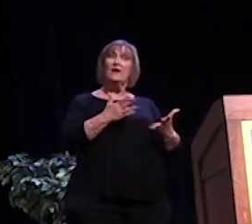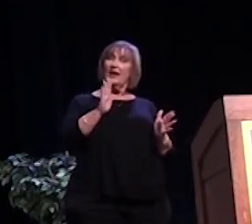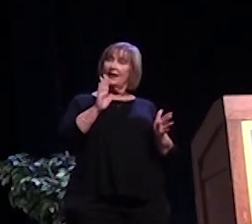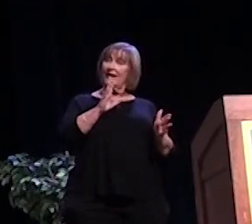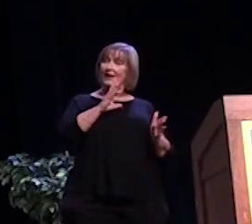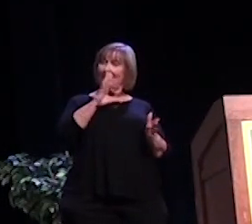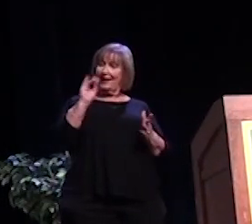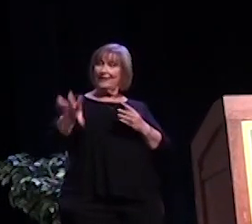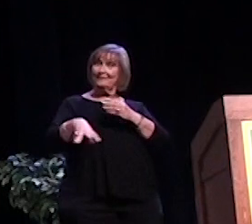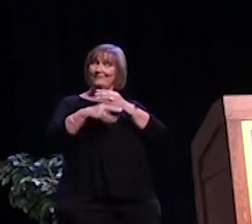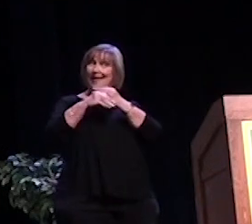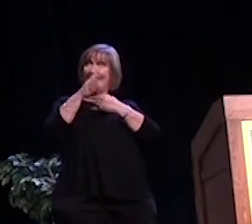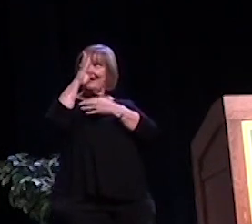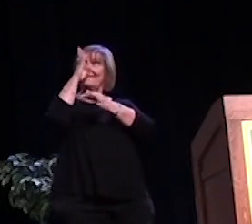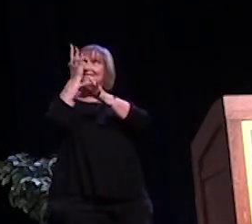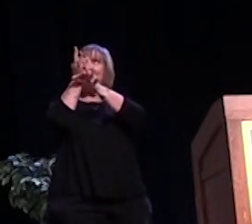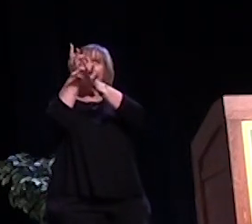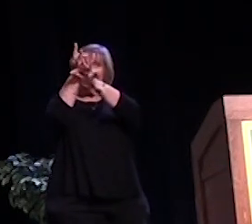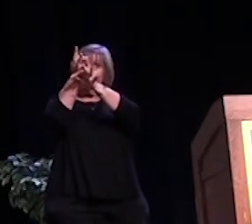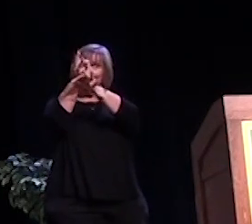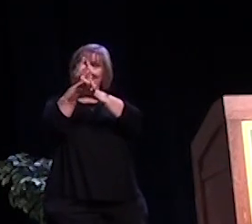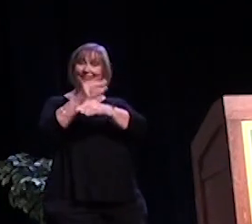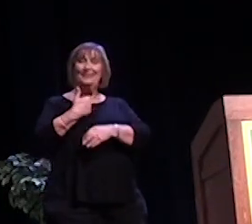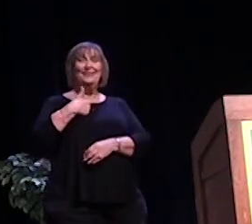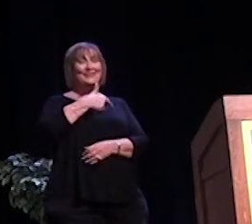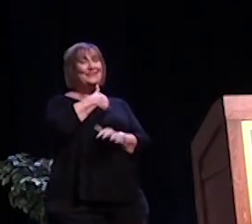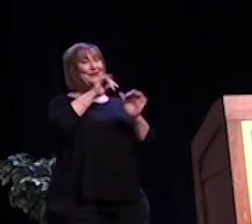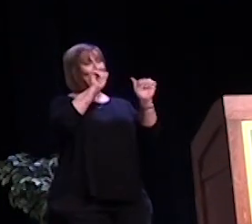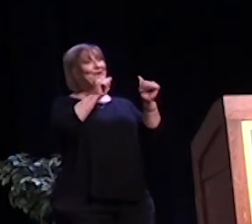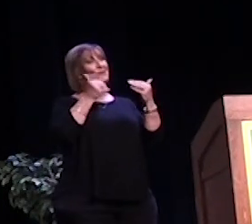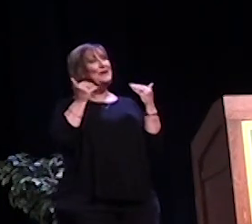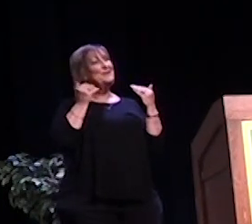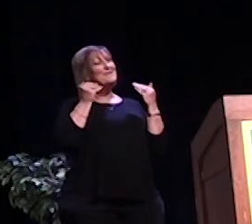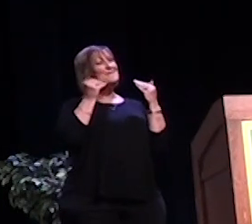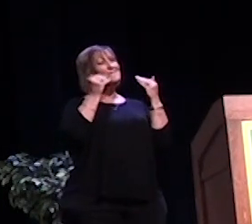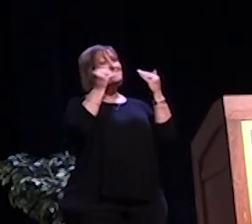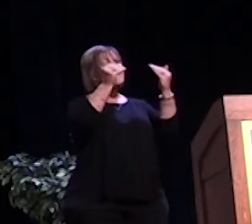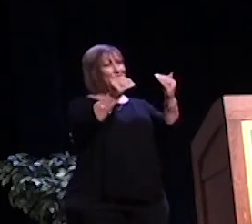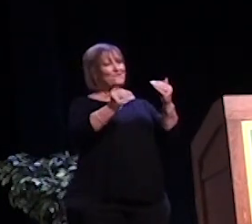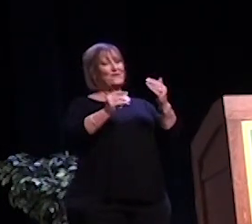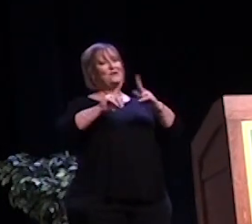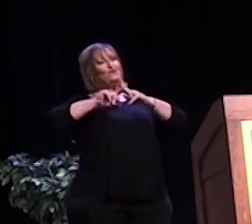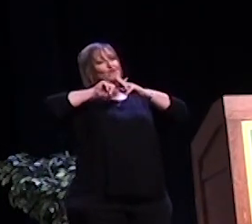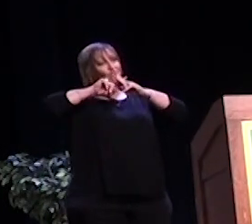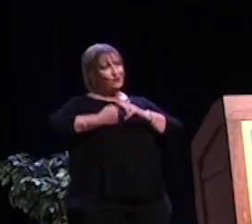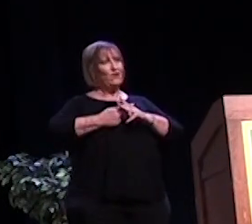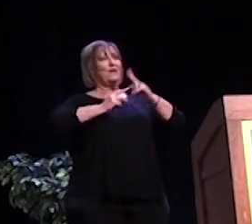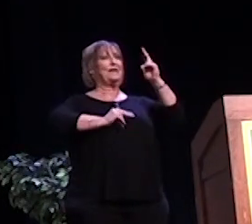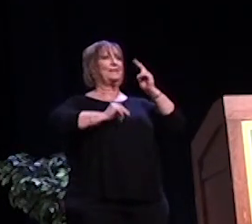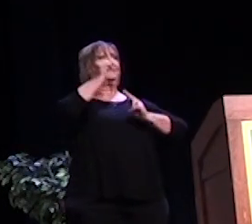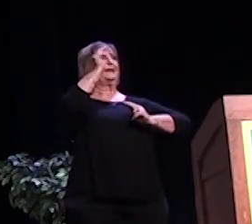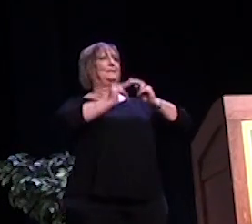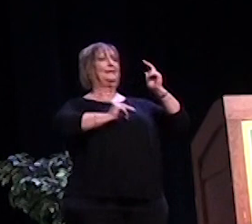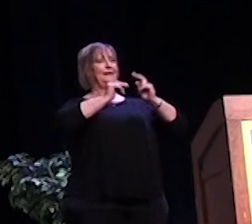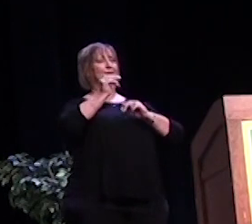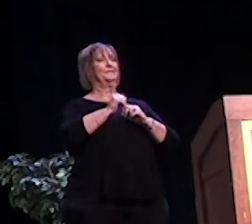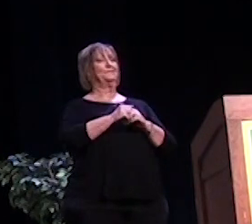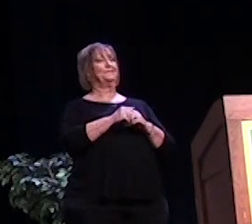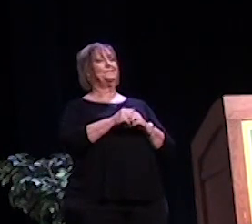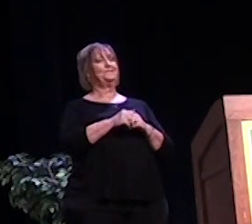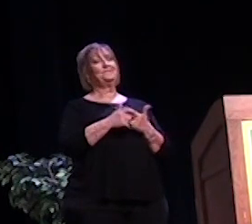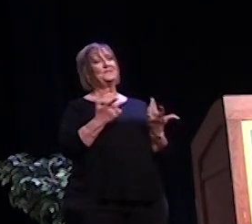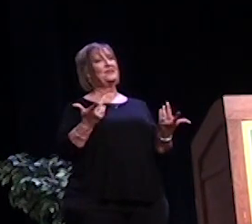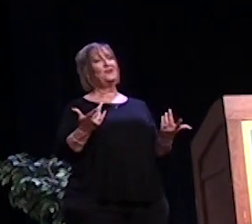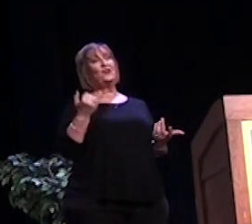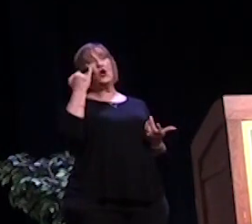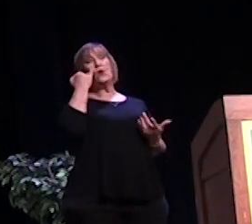faith, right? And then we're able to move forward with getting the development of the road, because in a